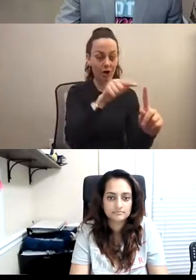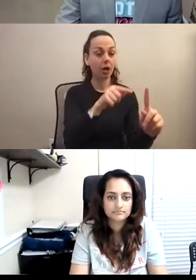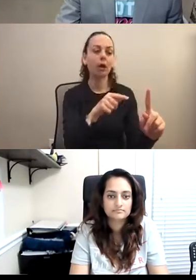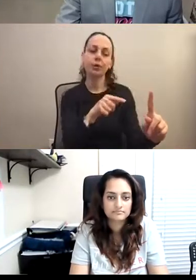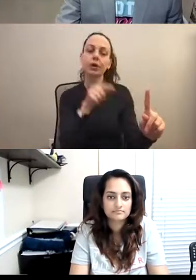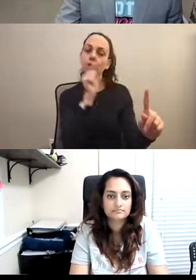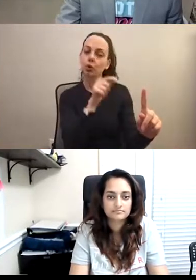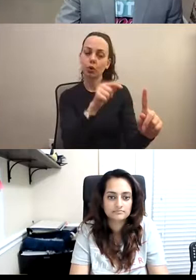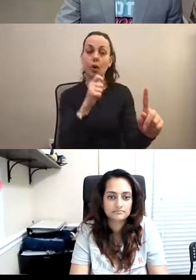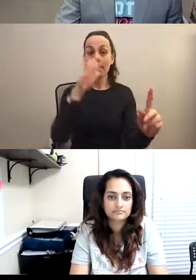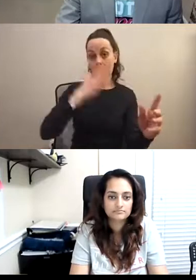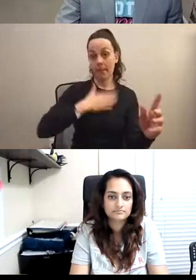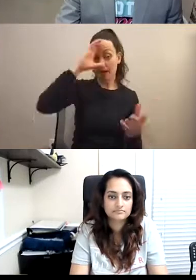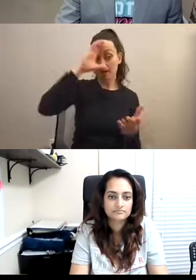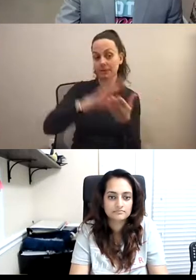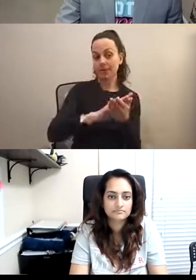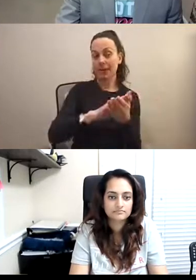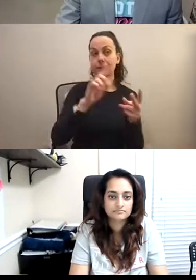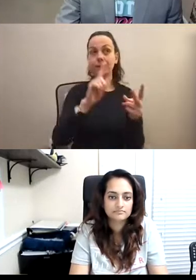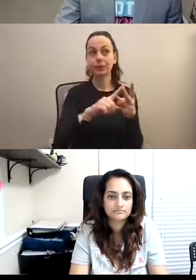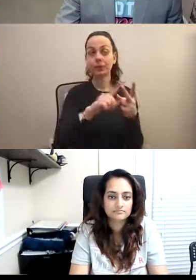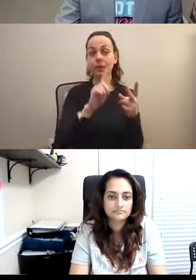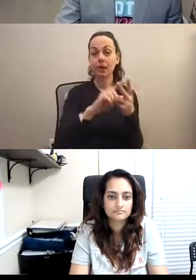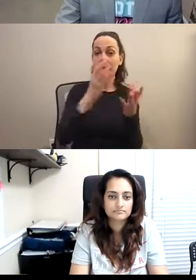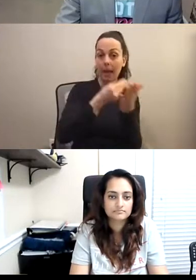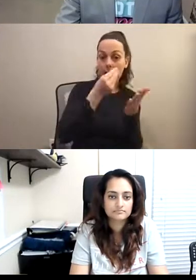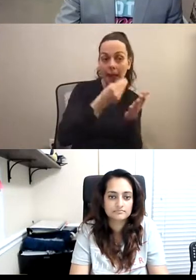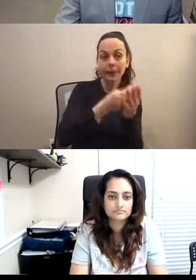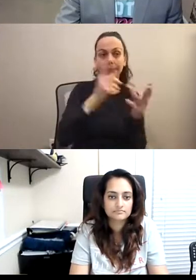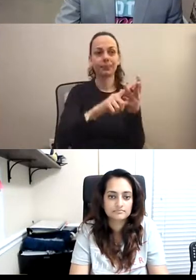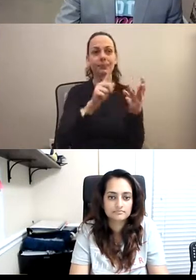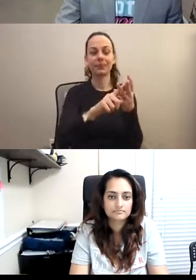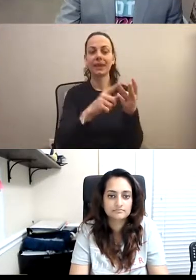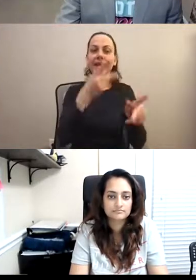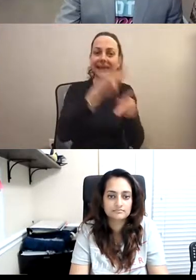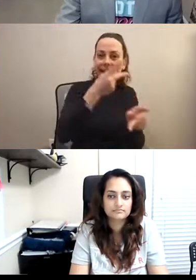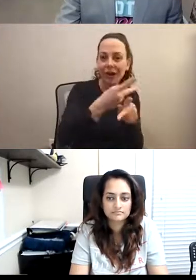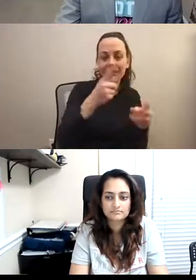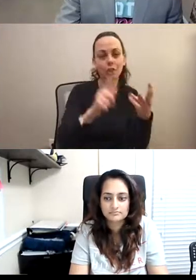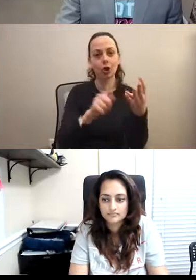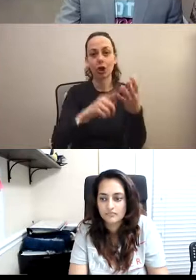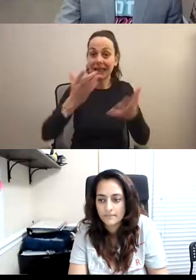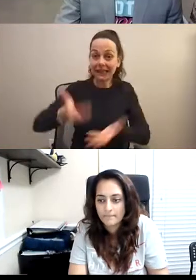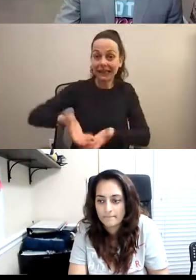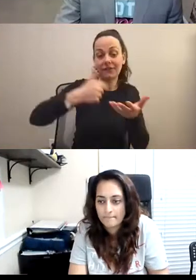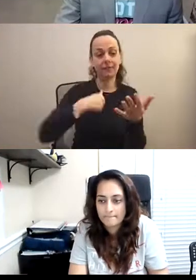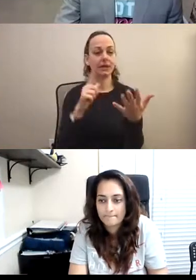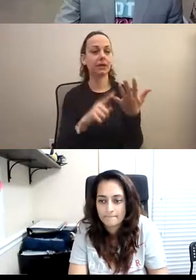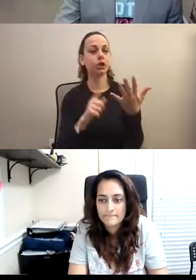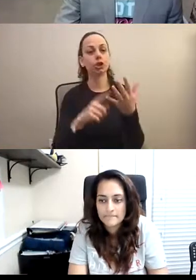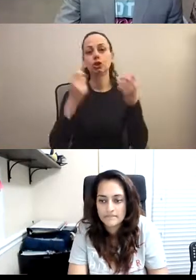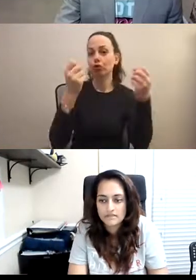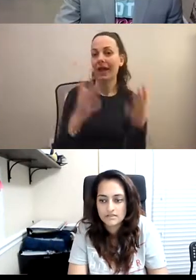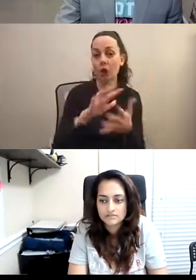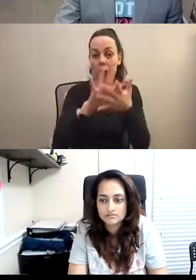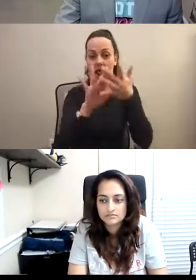be my husband and provider, but he's also got to be my caregiver, my lift man, my driver, my this, my that.